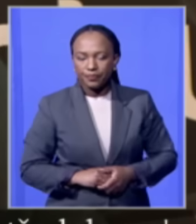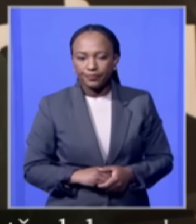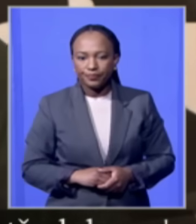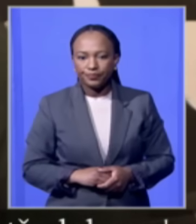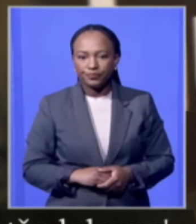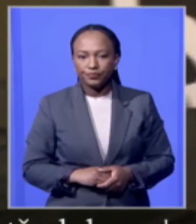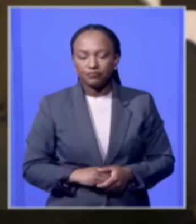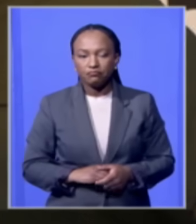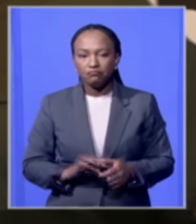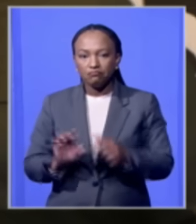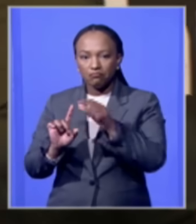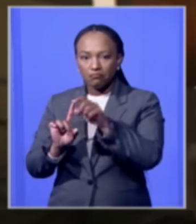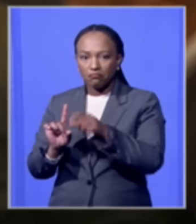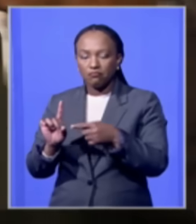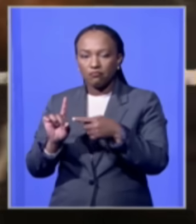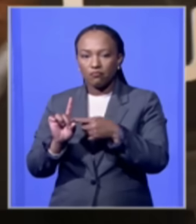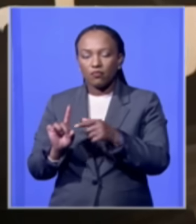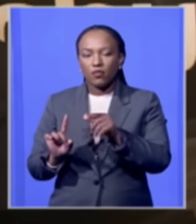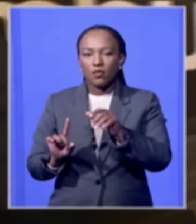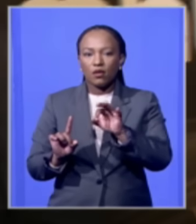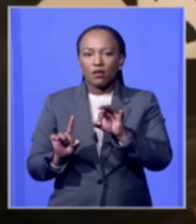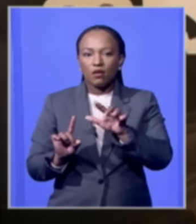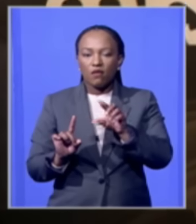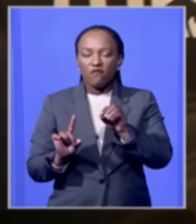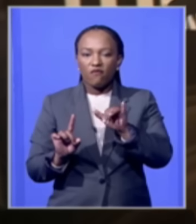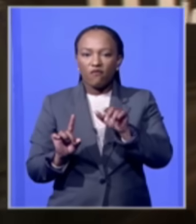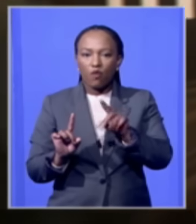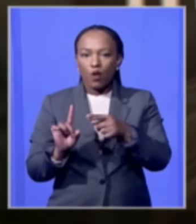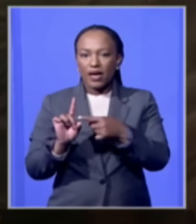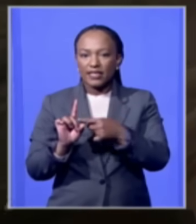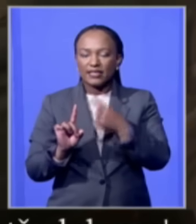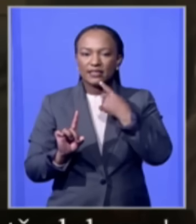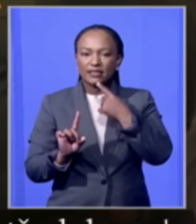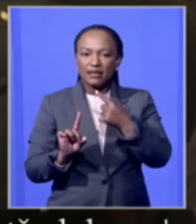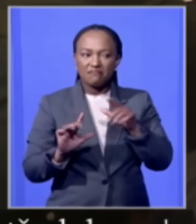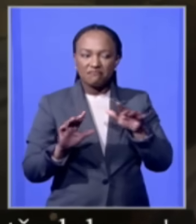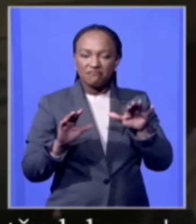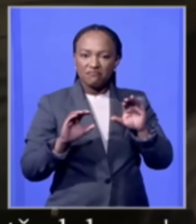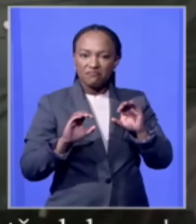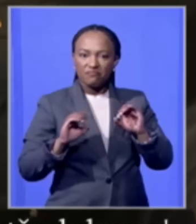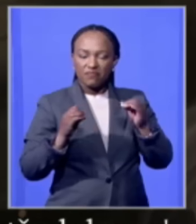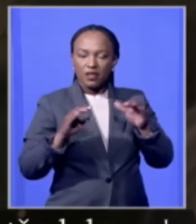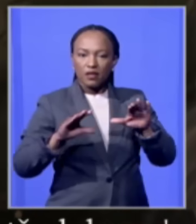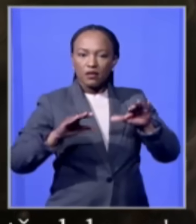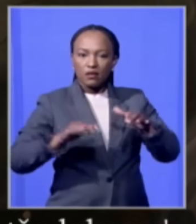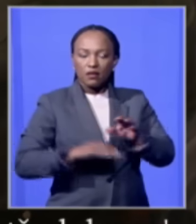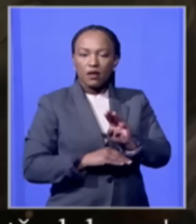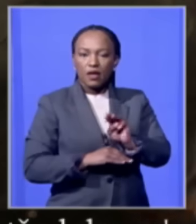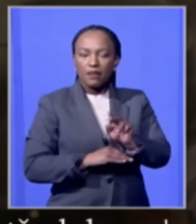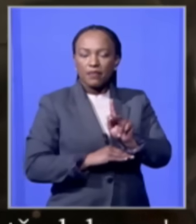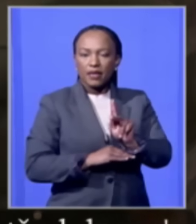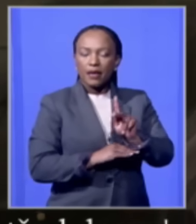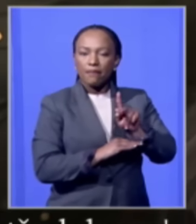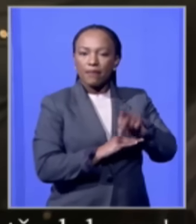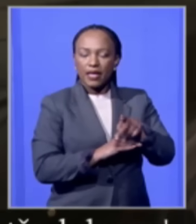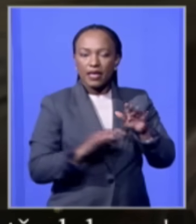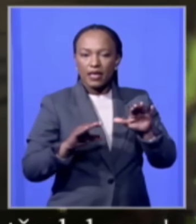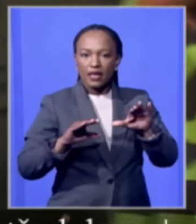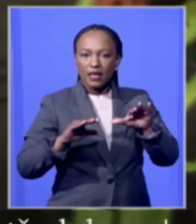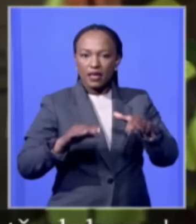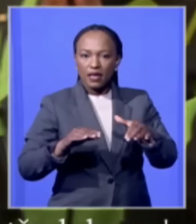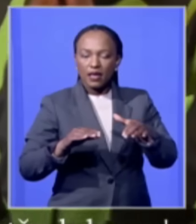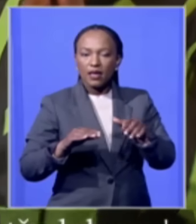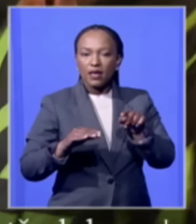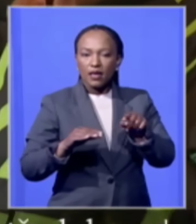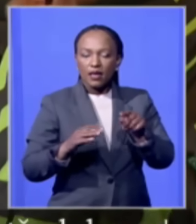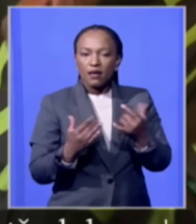Floyd Shivambu o latofaditše gore go na le pego ya bofora yeo e filego moetapele wa mokgatlo wa MK le ba taolo gore a tlošwe maemong